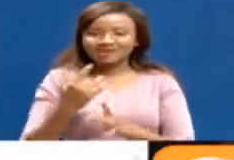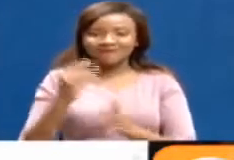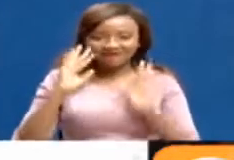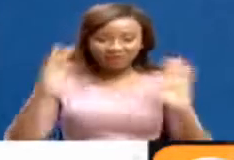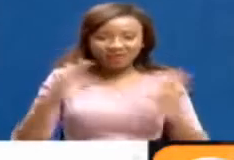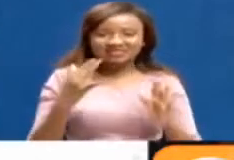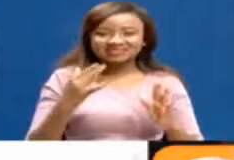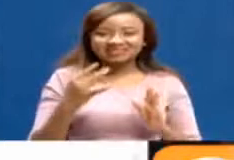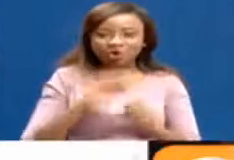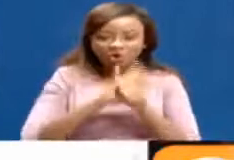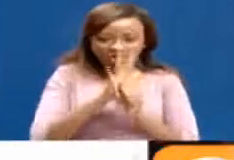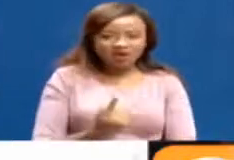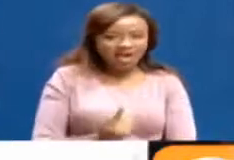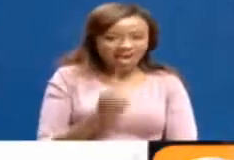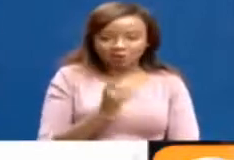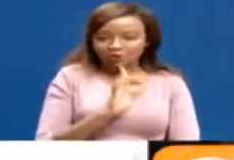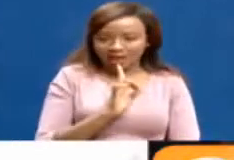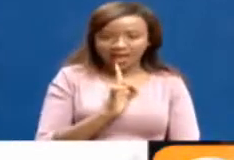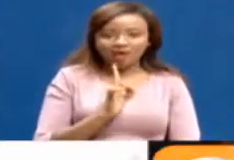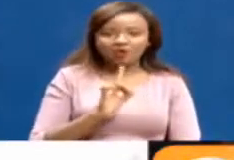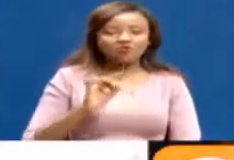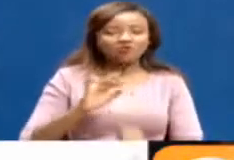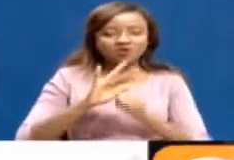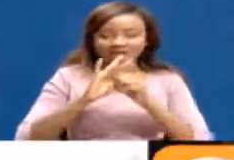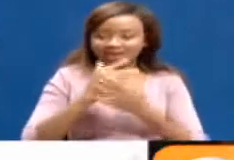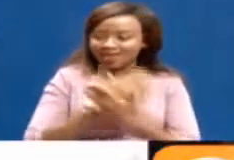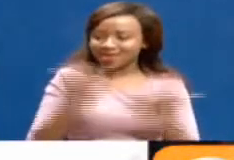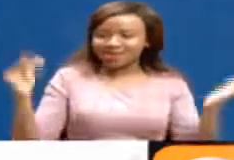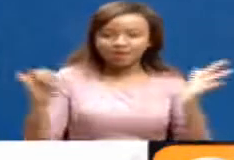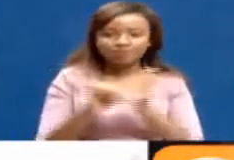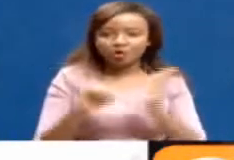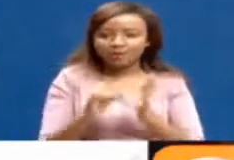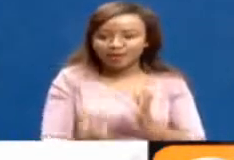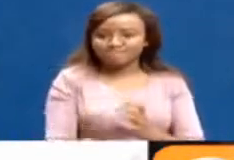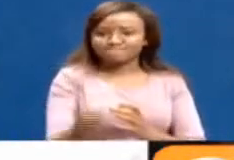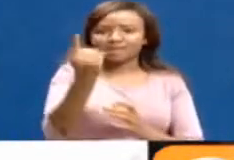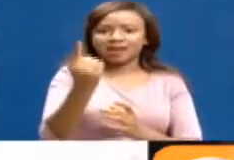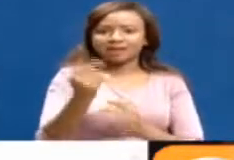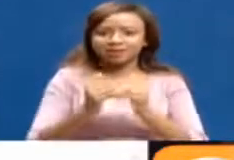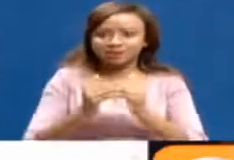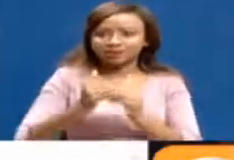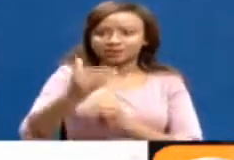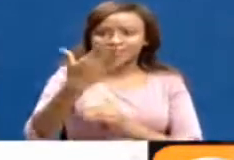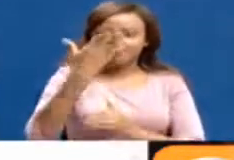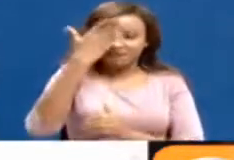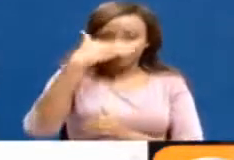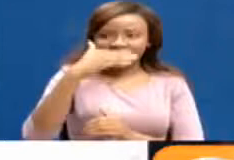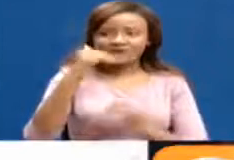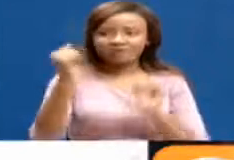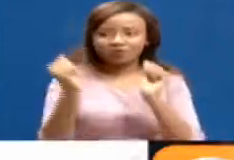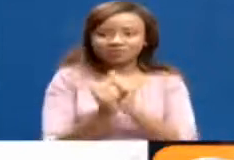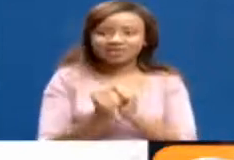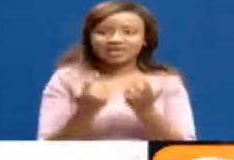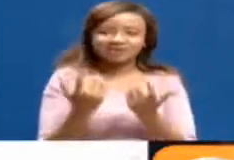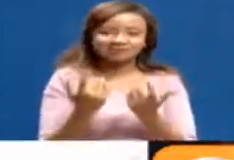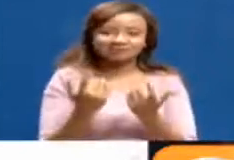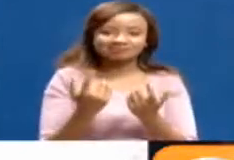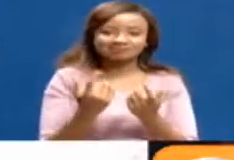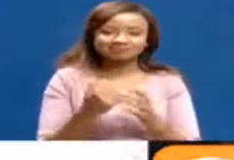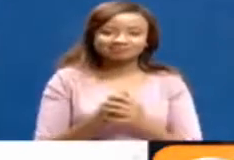about, we legislate for posterity. So it's about any pandemic that might come in the next 5, 10, God forbid, as